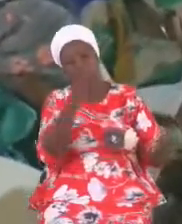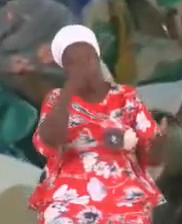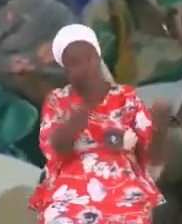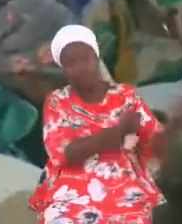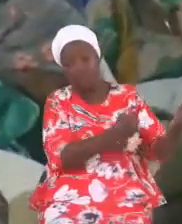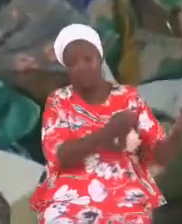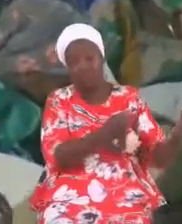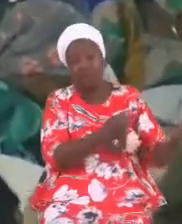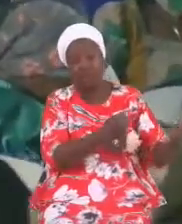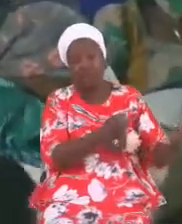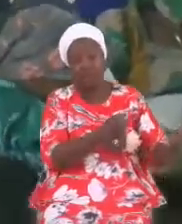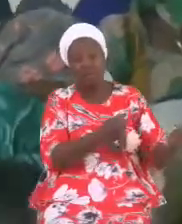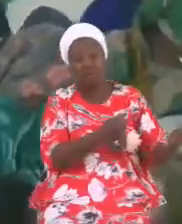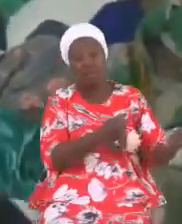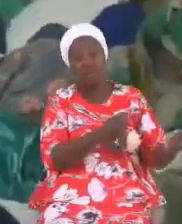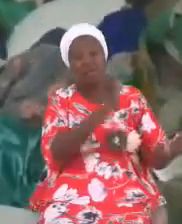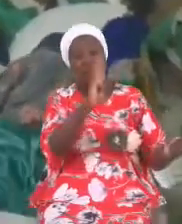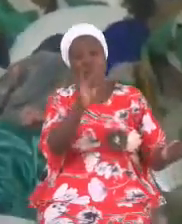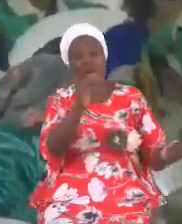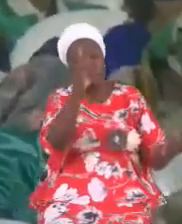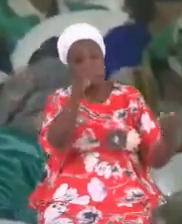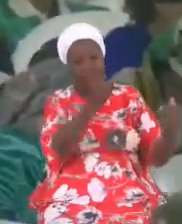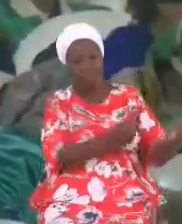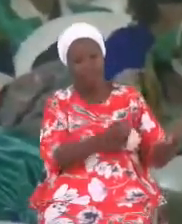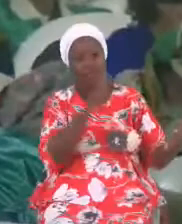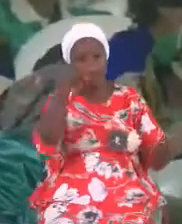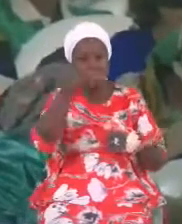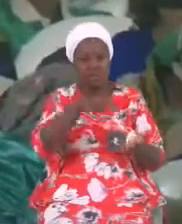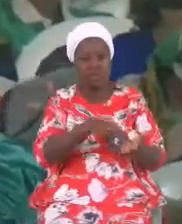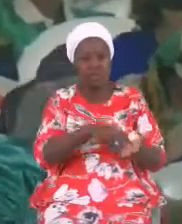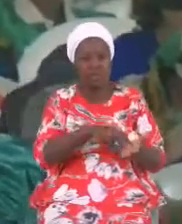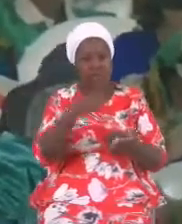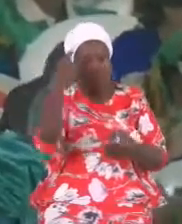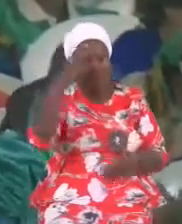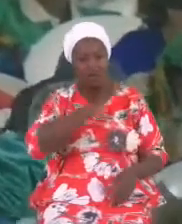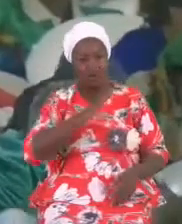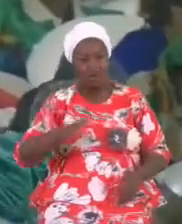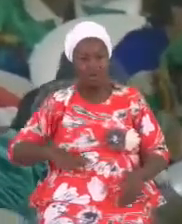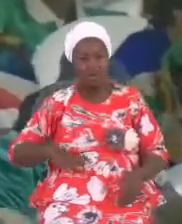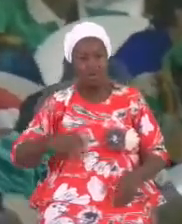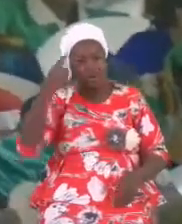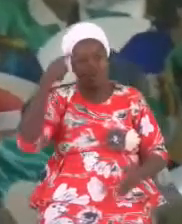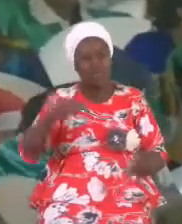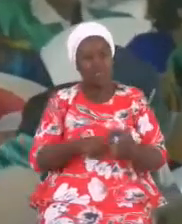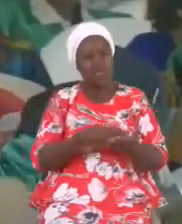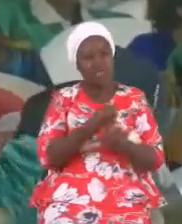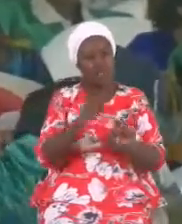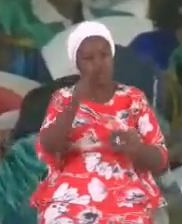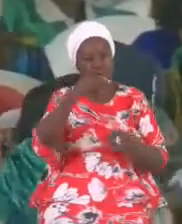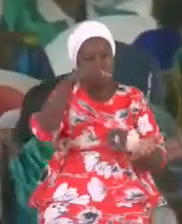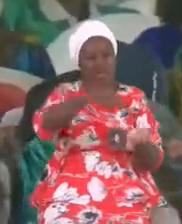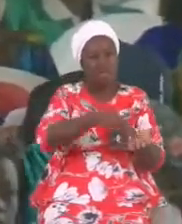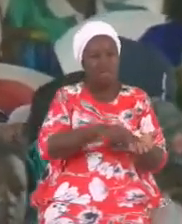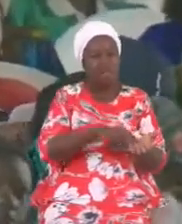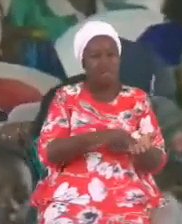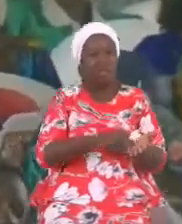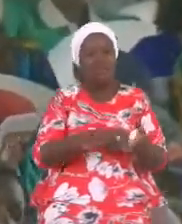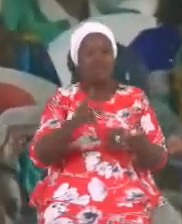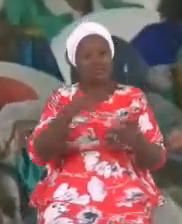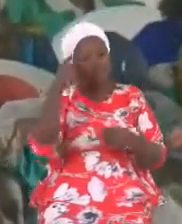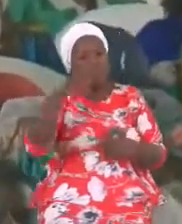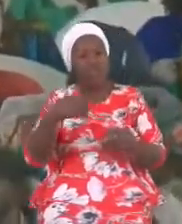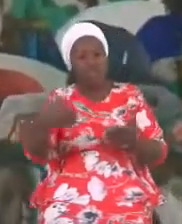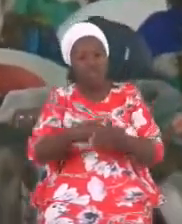Christ, you'll stand up. For this salvation, you'll stand up. For a new life, you will stand up. For